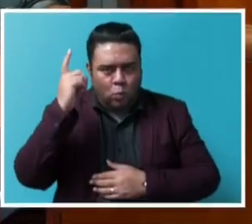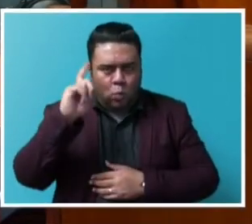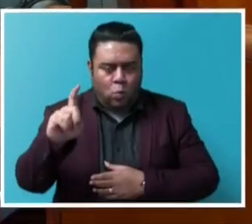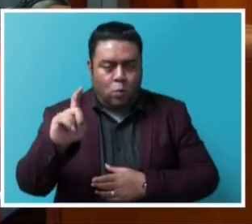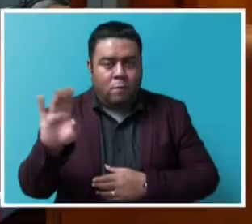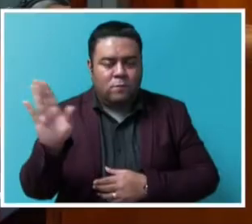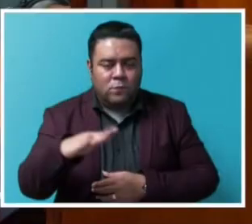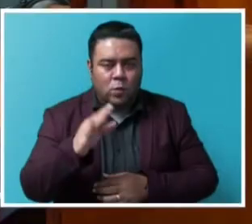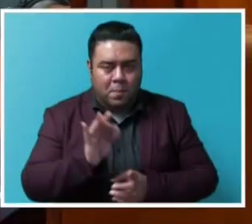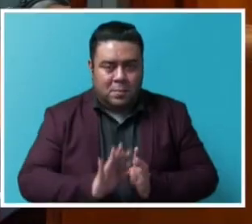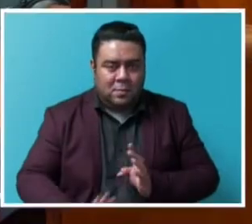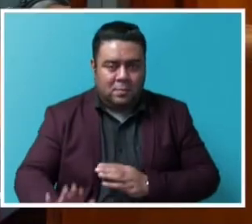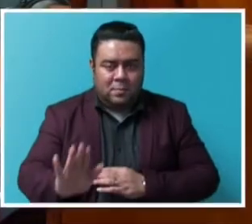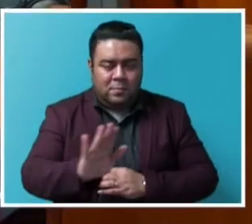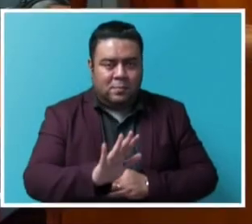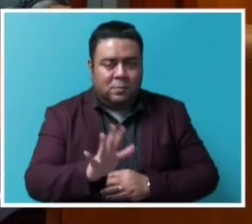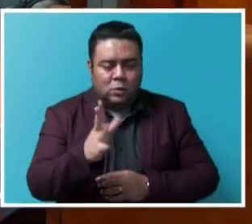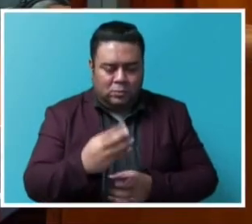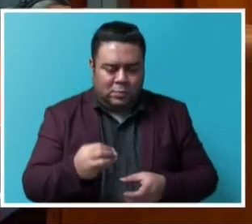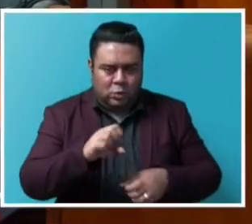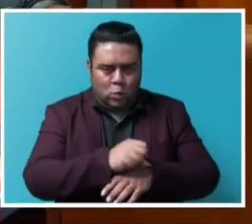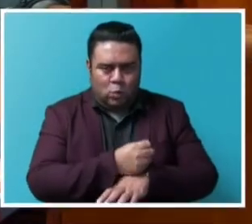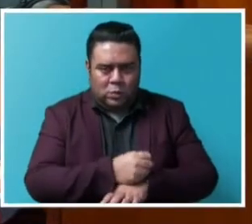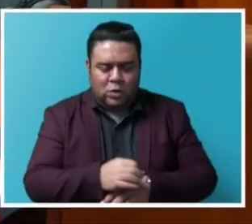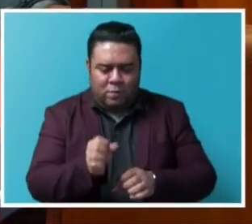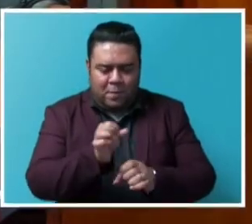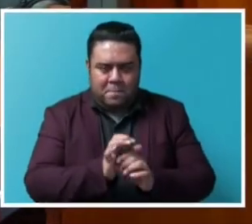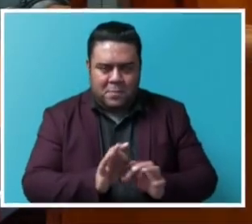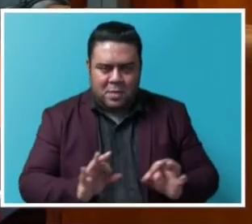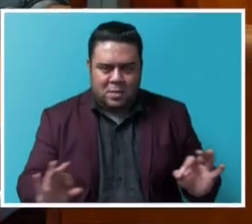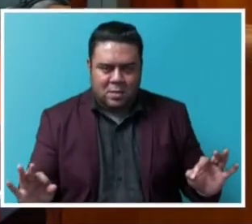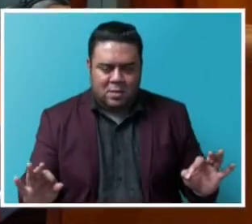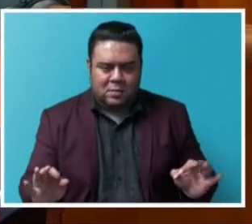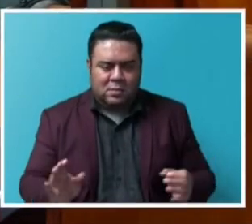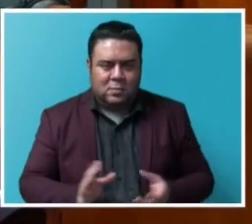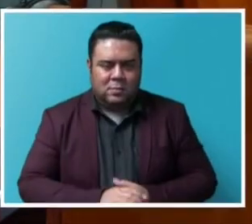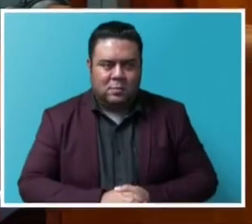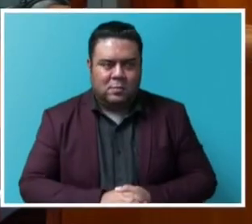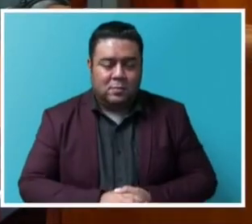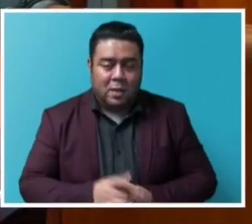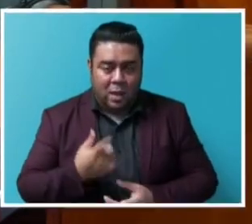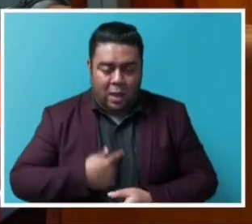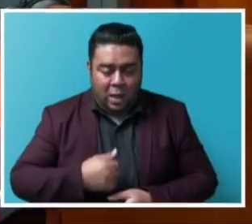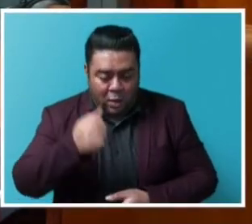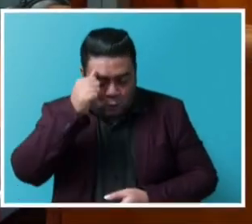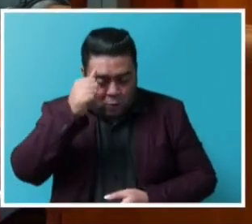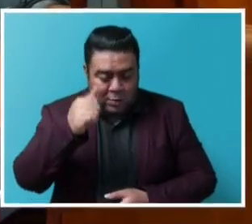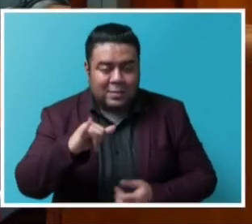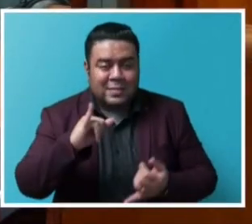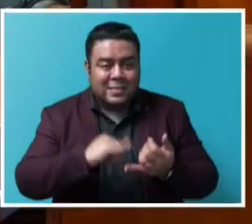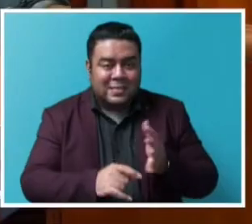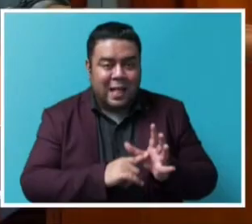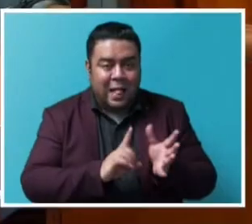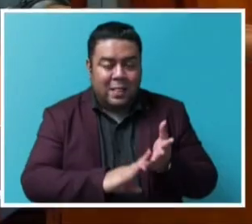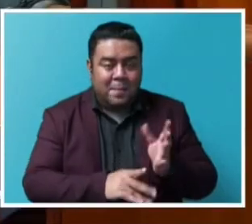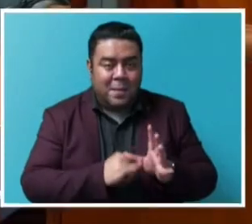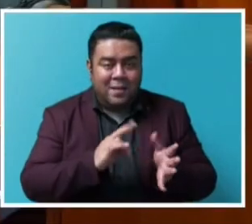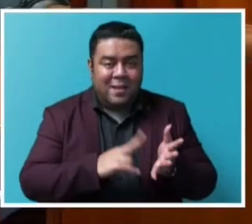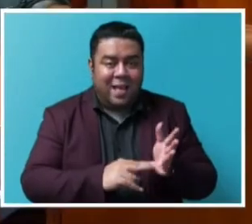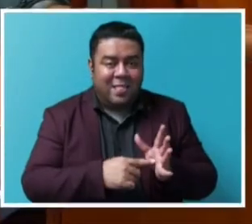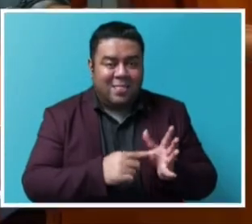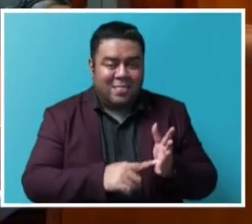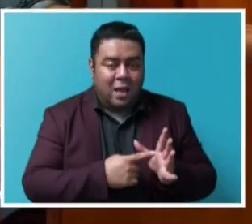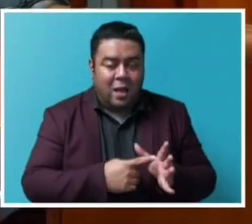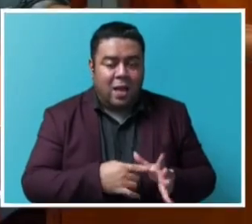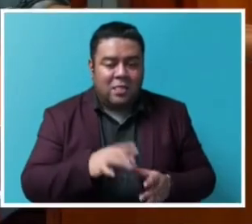the Pacific to be an ocean of peace. I acknowledge Mr. Solomon Nata, CEO of the Tauke